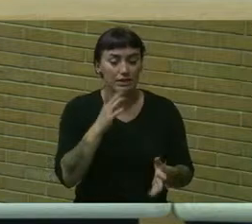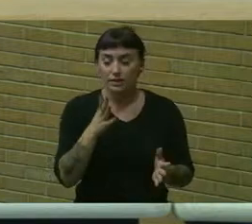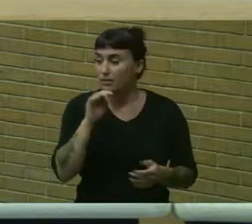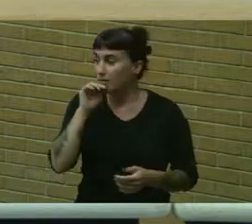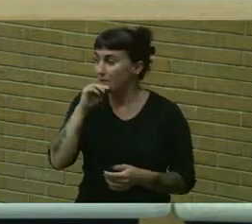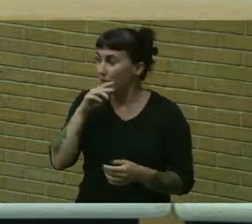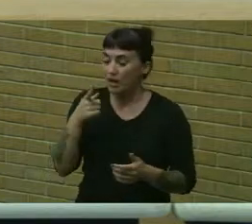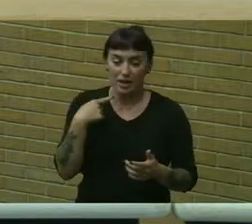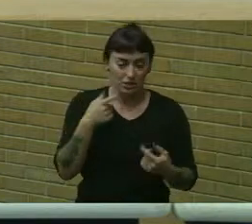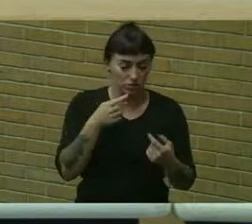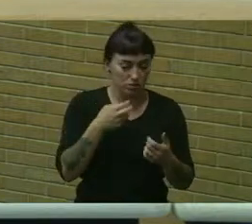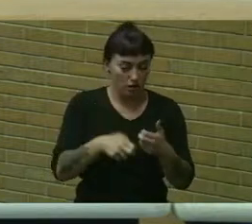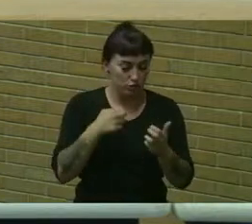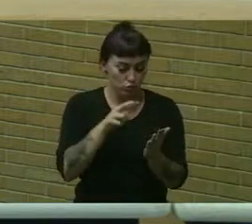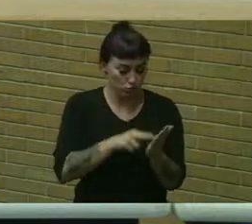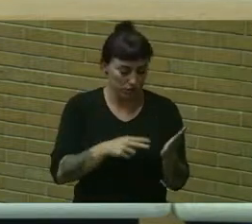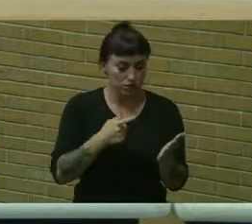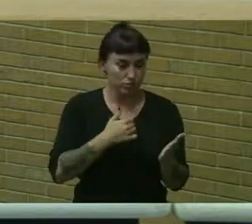I apologize.